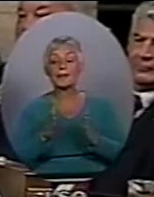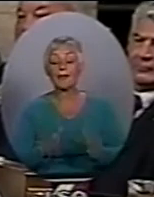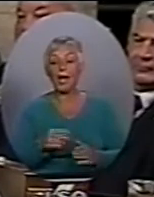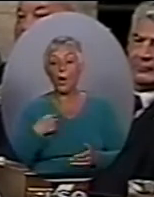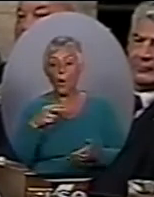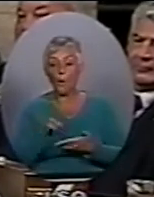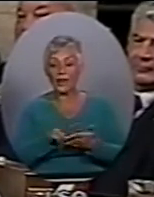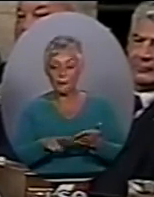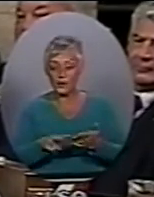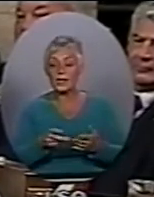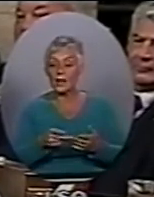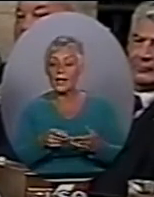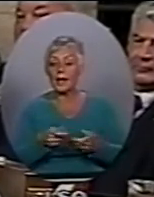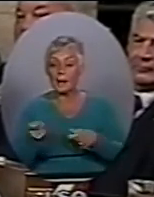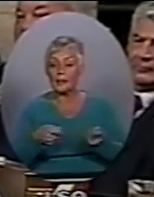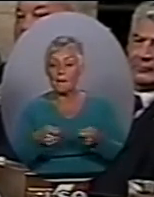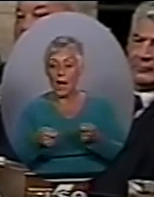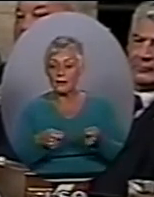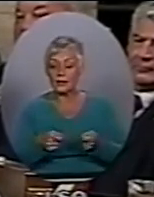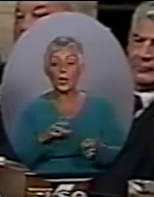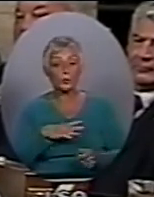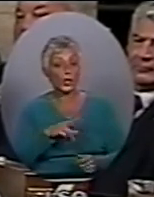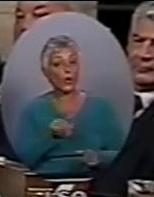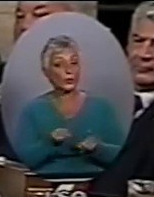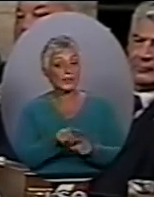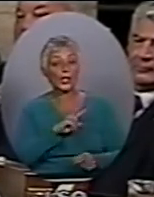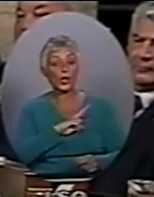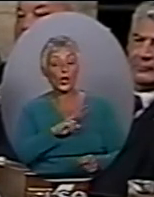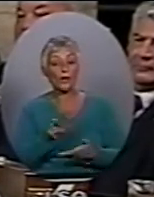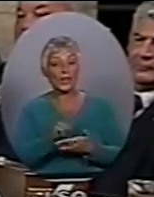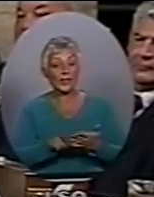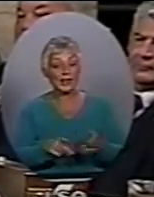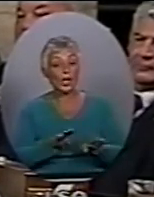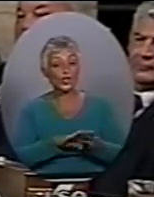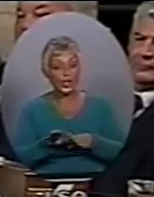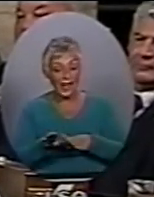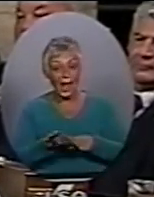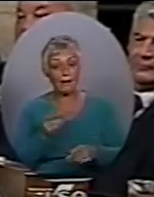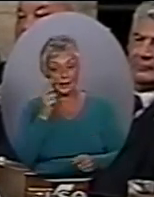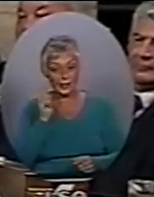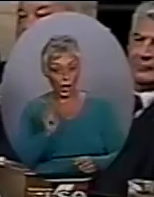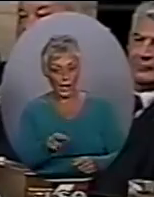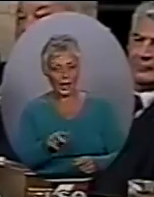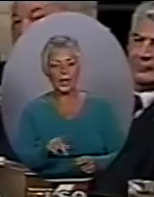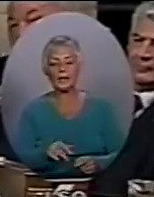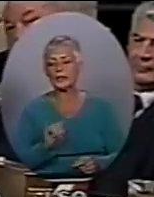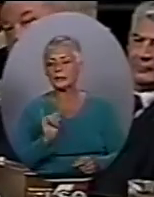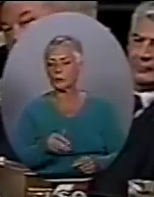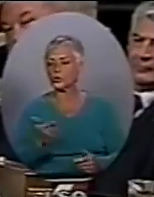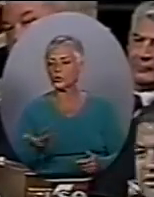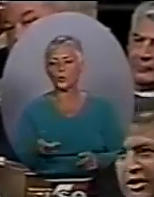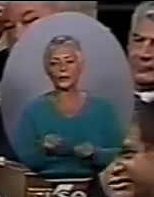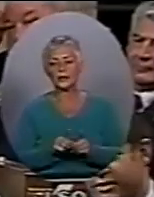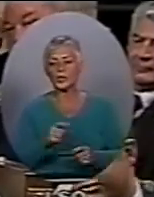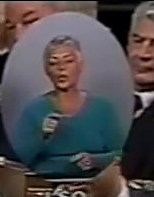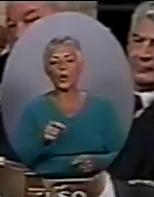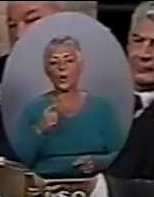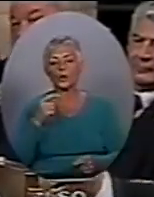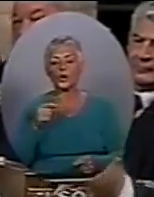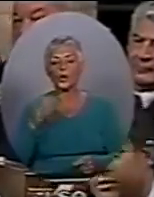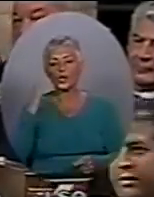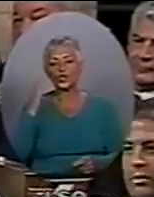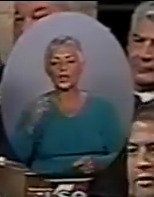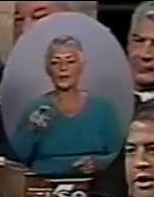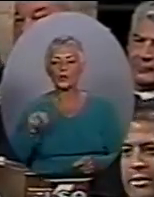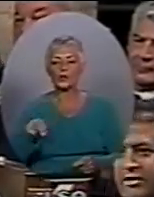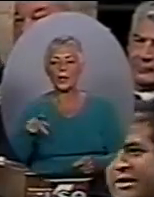about why it is that the NDP leader thinks that he can flaunt the law, confront RCMP officers, ignore them when they try to pull him over, and then not show up in the House of